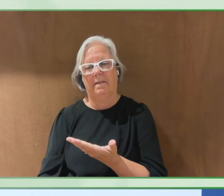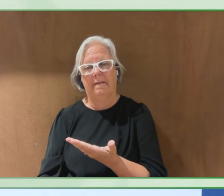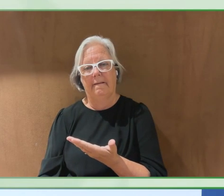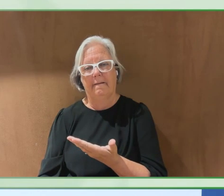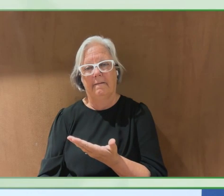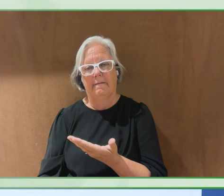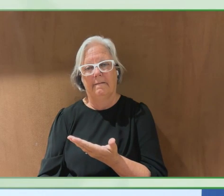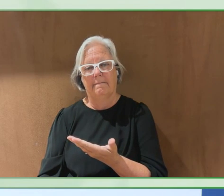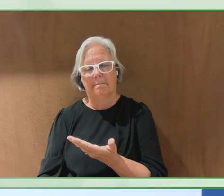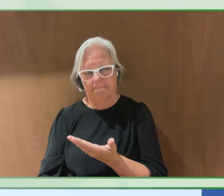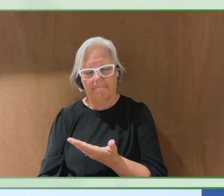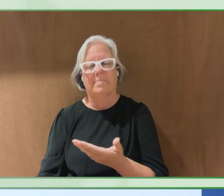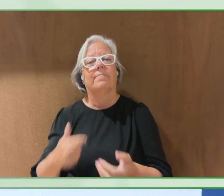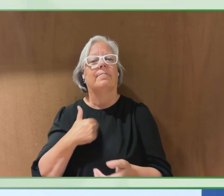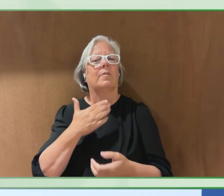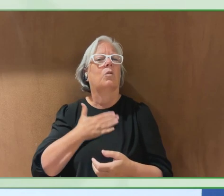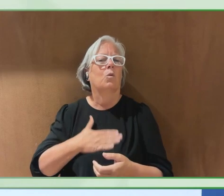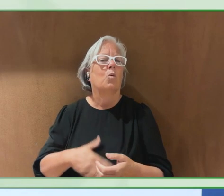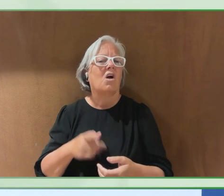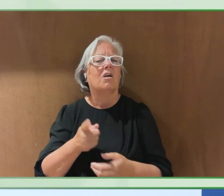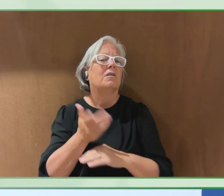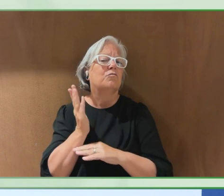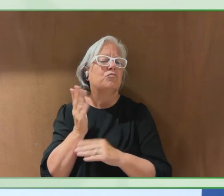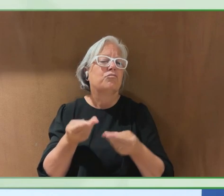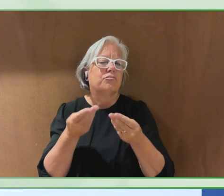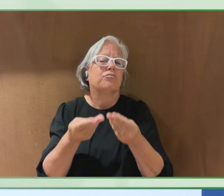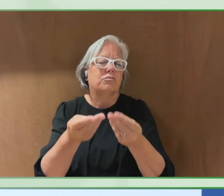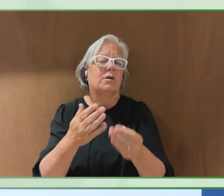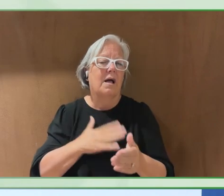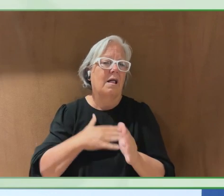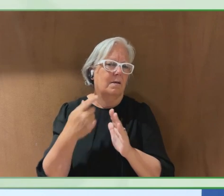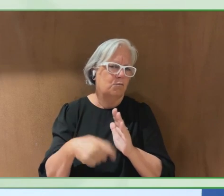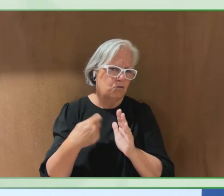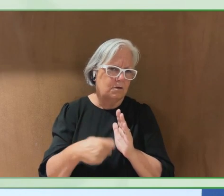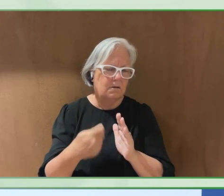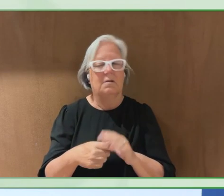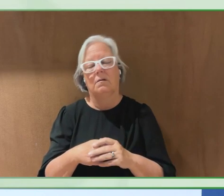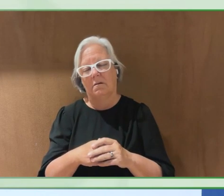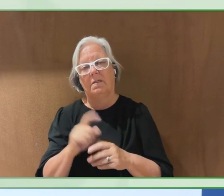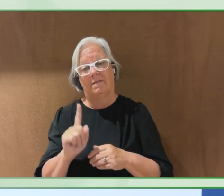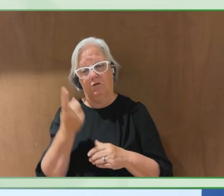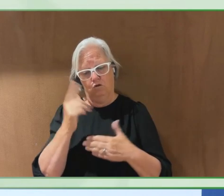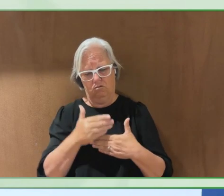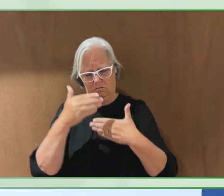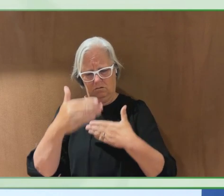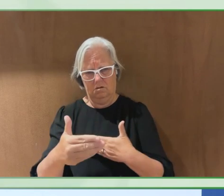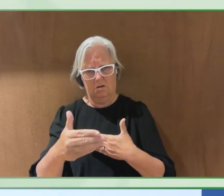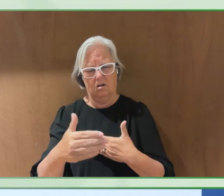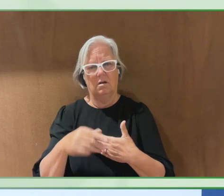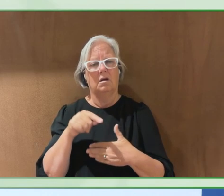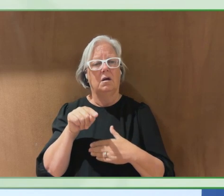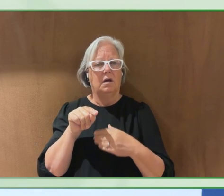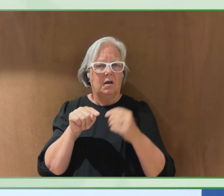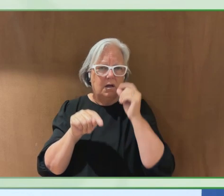to present our PAF project. Of course, the first stage of this PAF is recruitment.